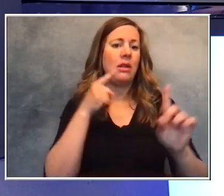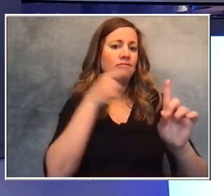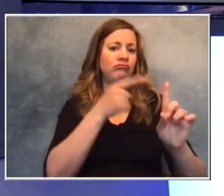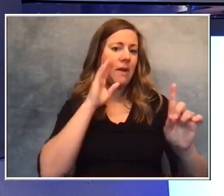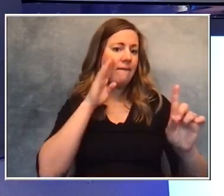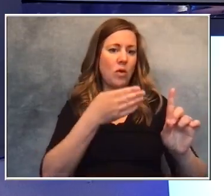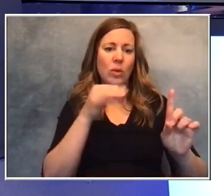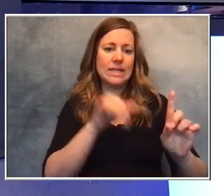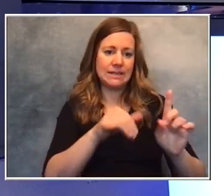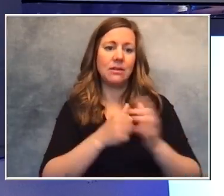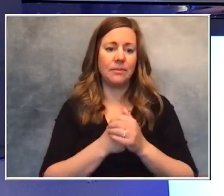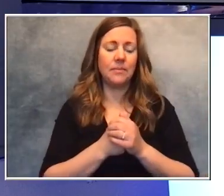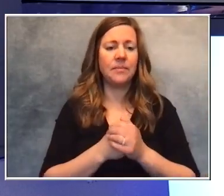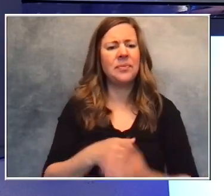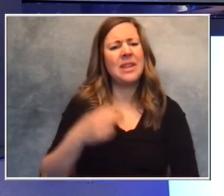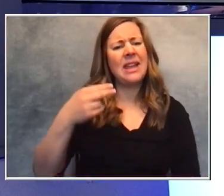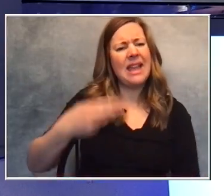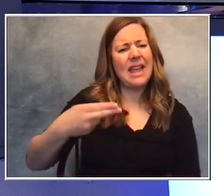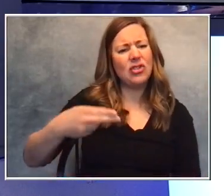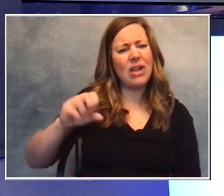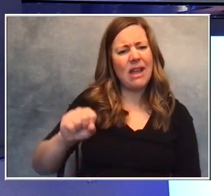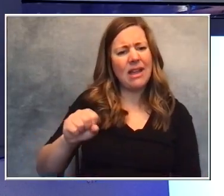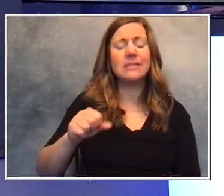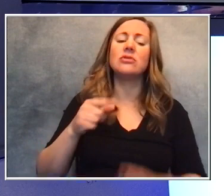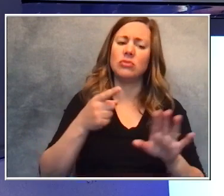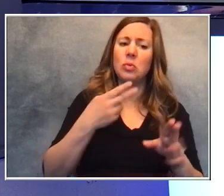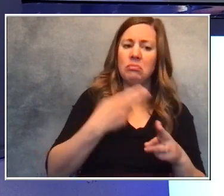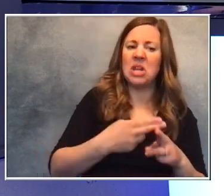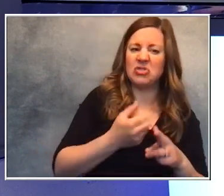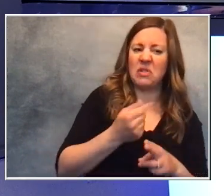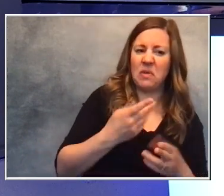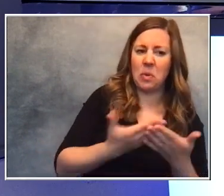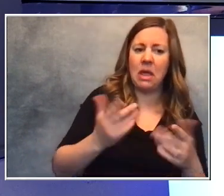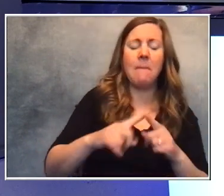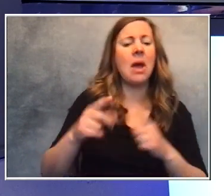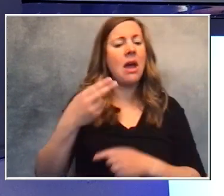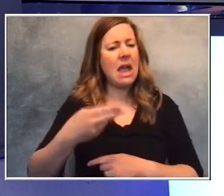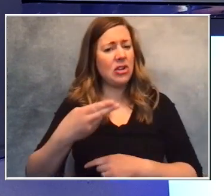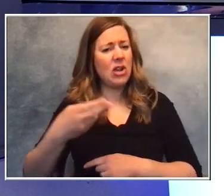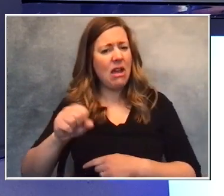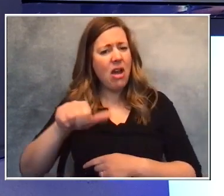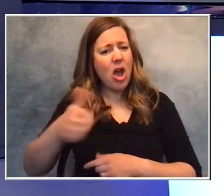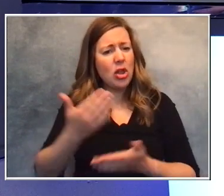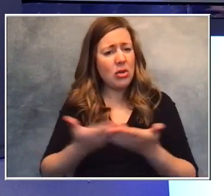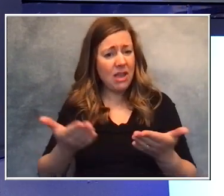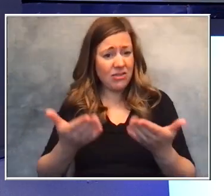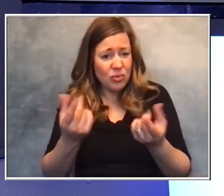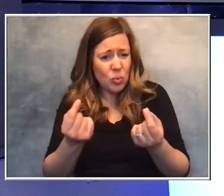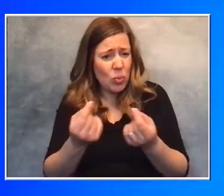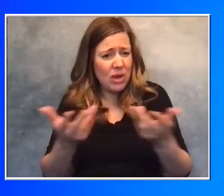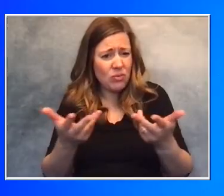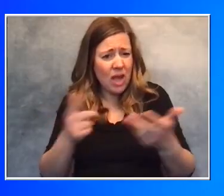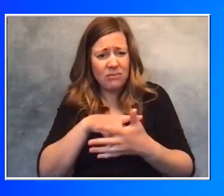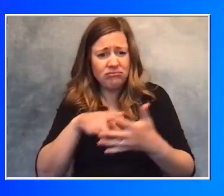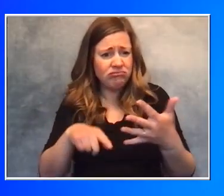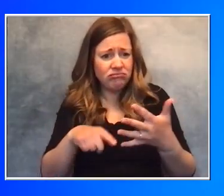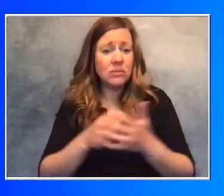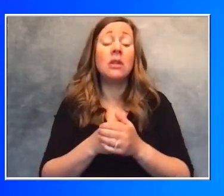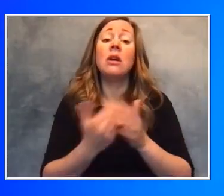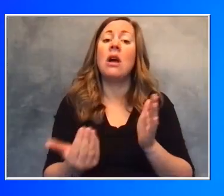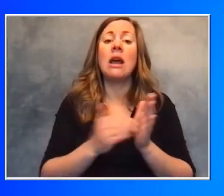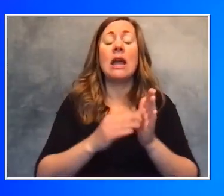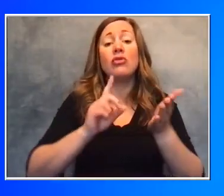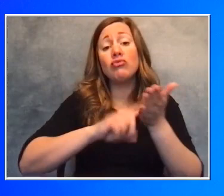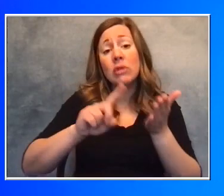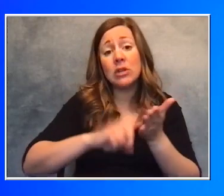is HHS doing? You've mentioned a few things. Are there other things HHS is doing to help overcome some of these challenges? Well, so again, there's research from